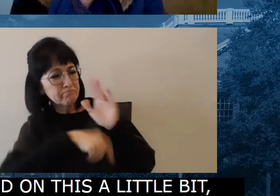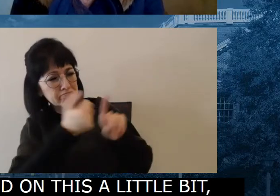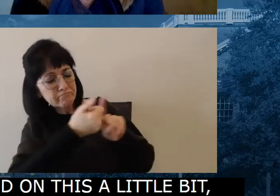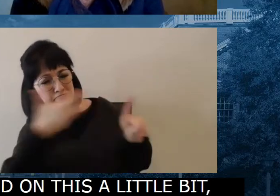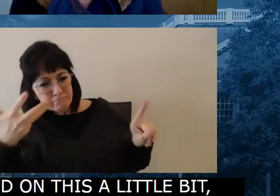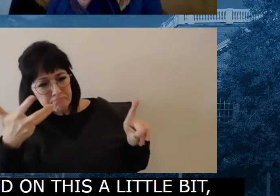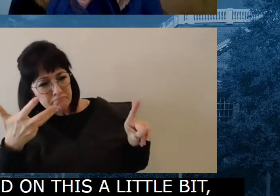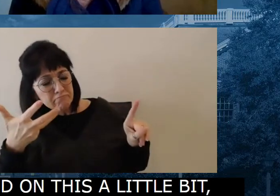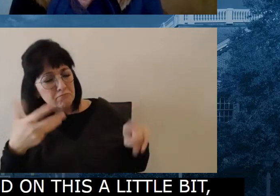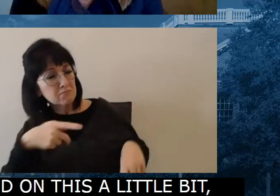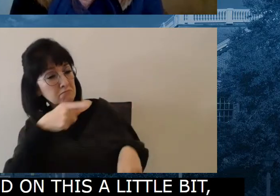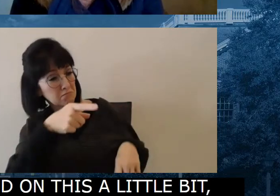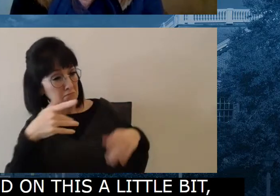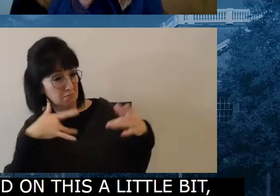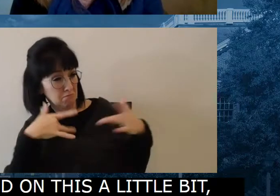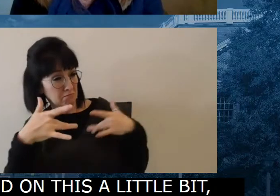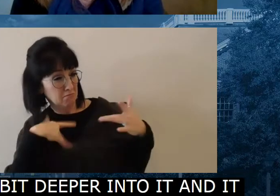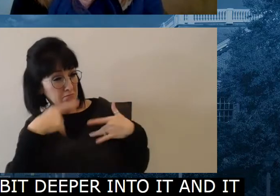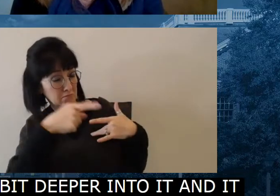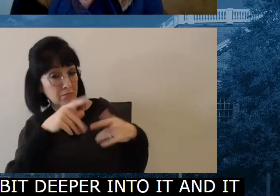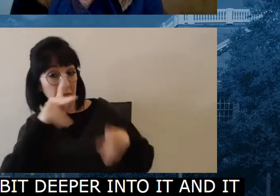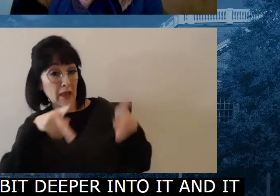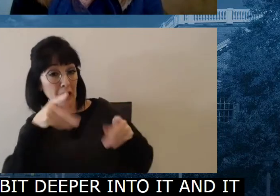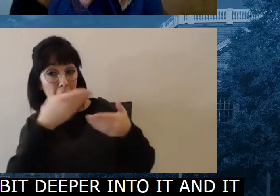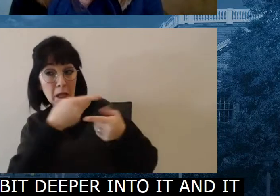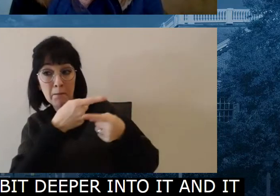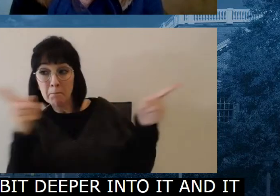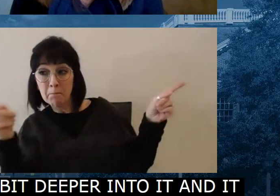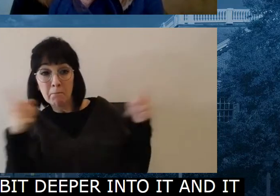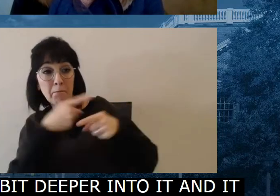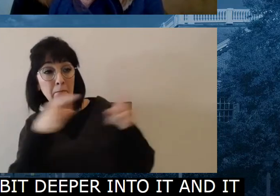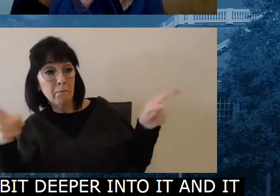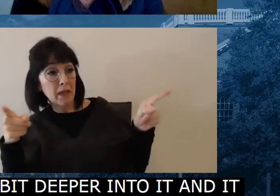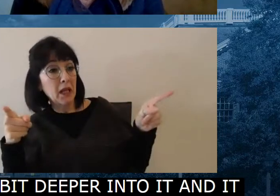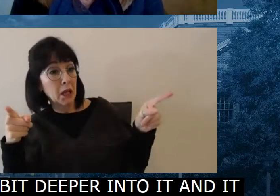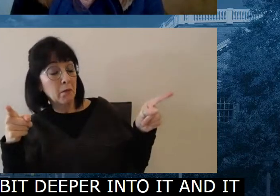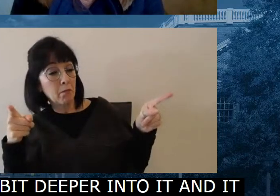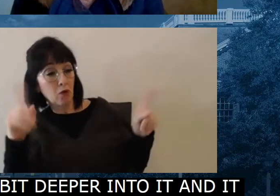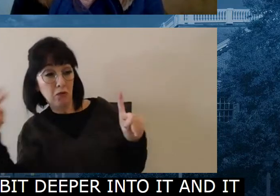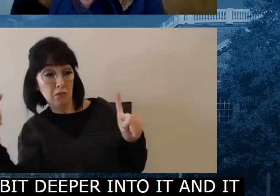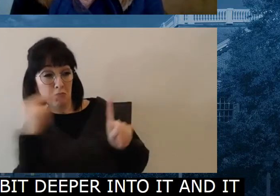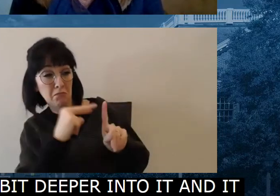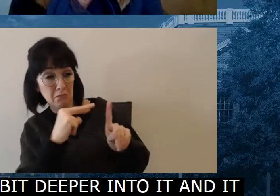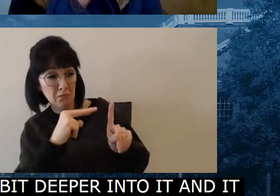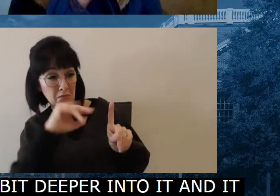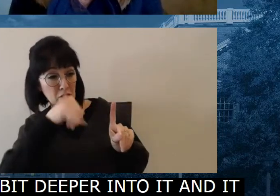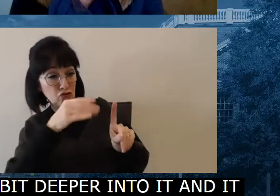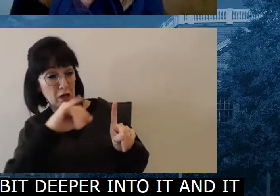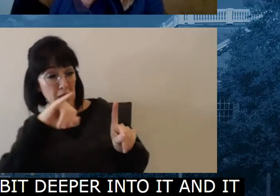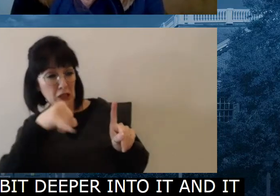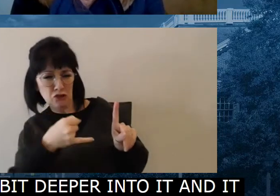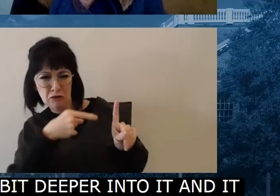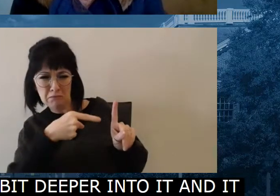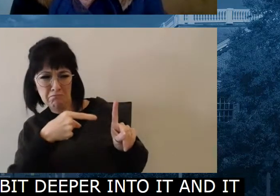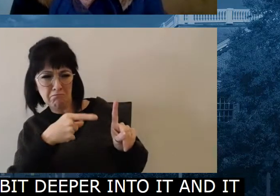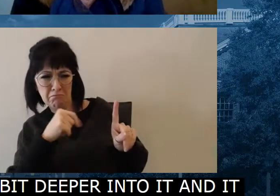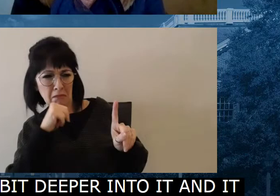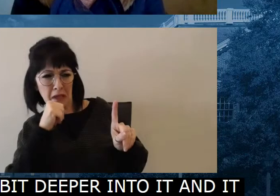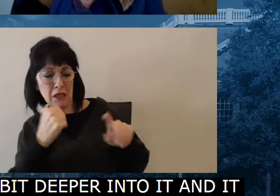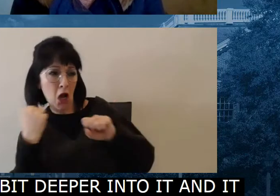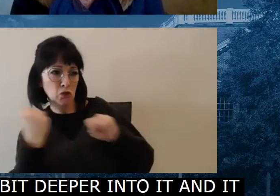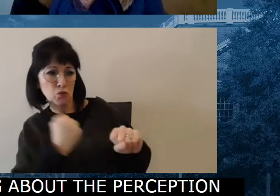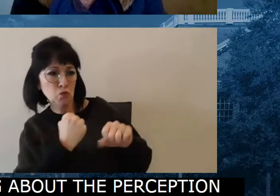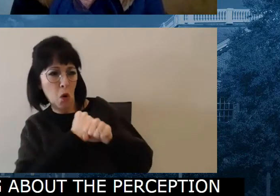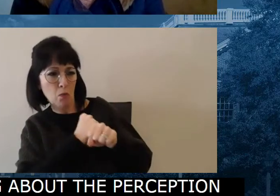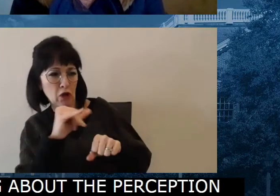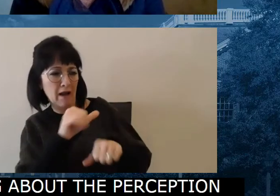public perception that the J&J vaccine may be inferior and that maybe less people will be willing to seek it out. And then secondly, are you